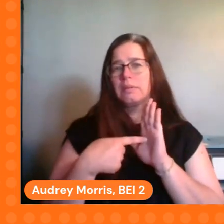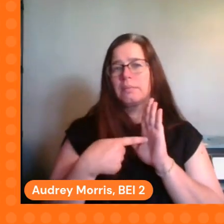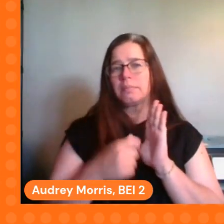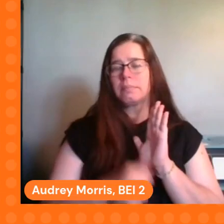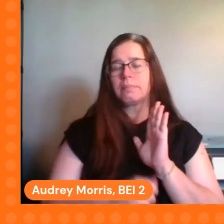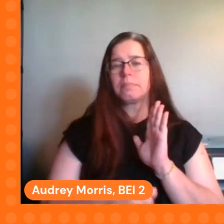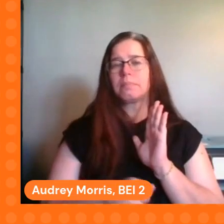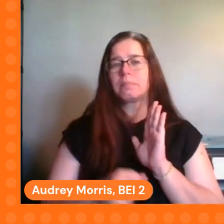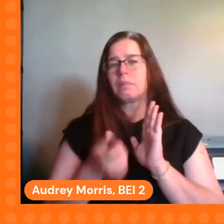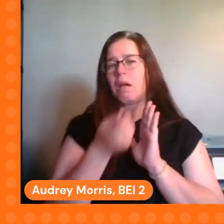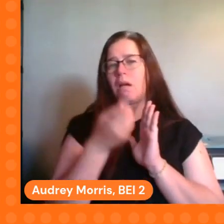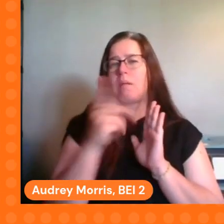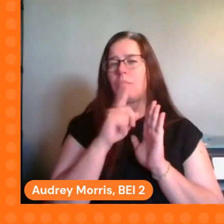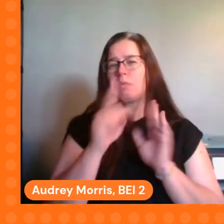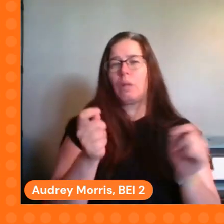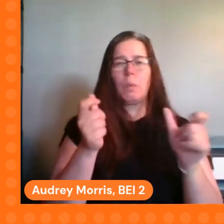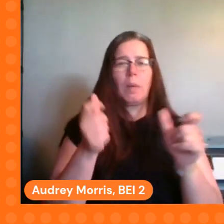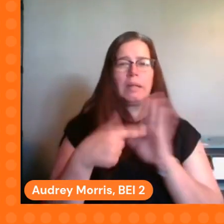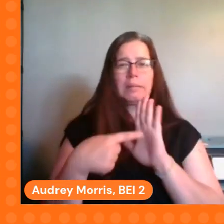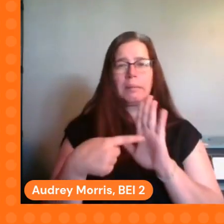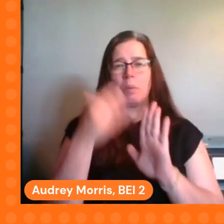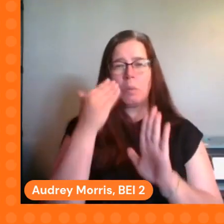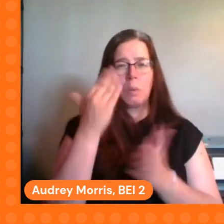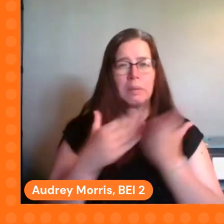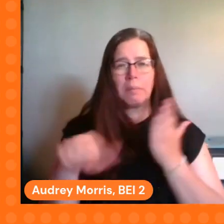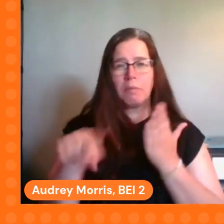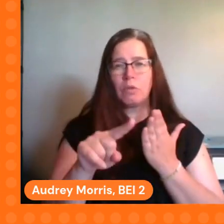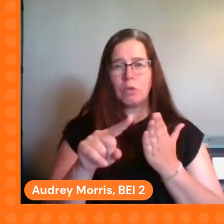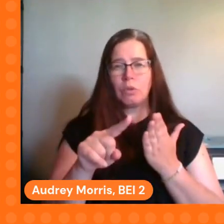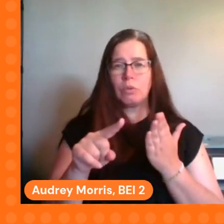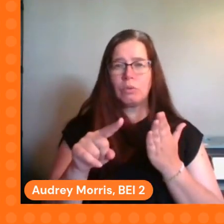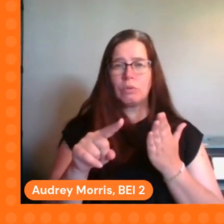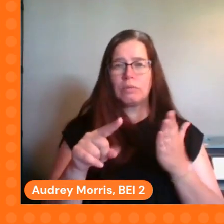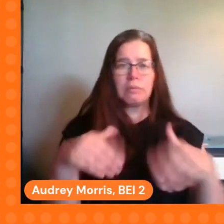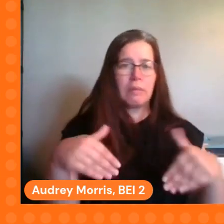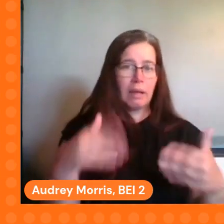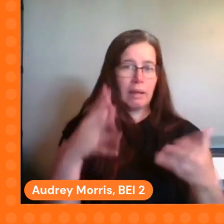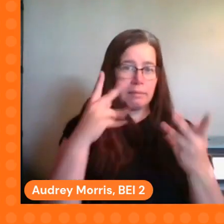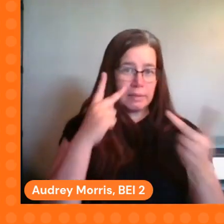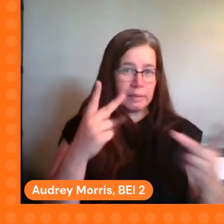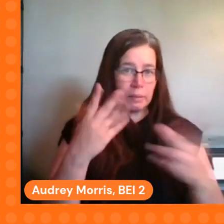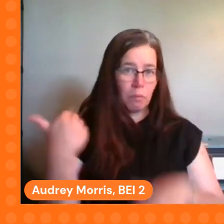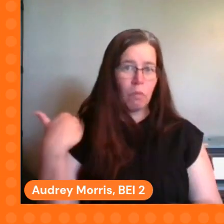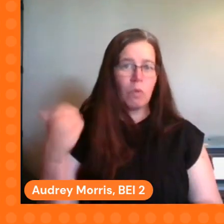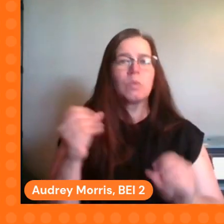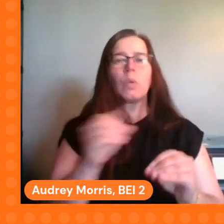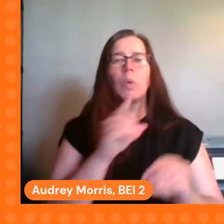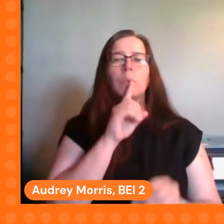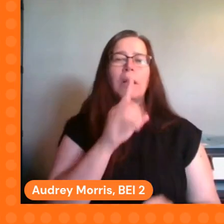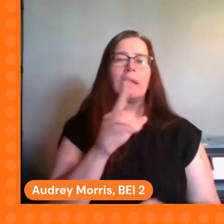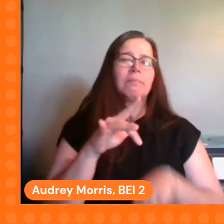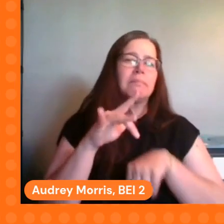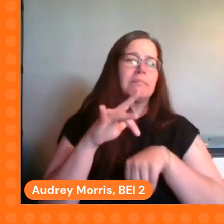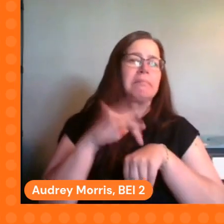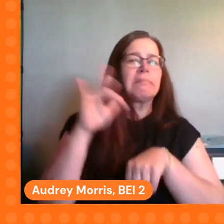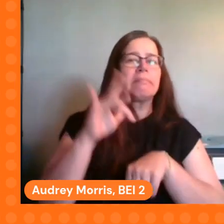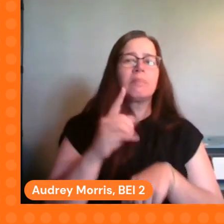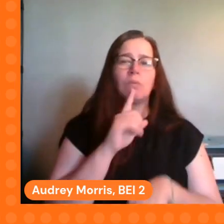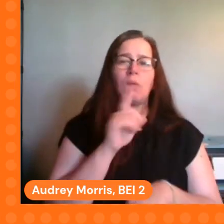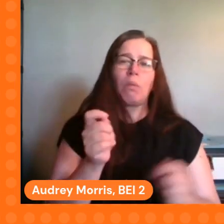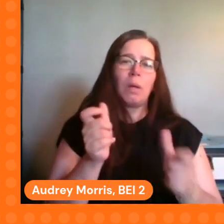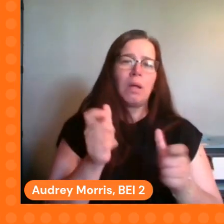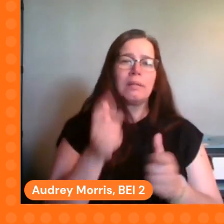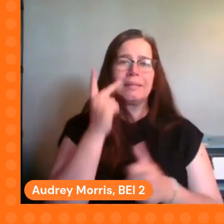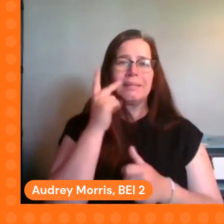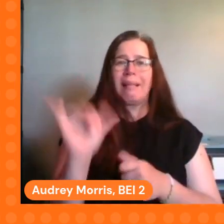I'll give you a couple of quick examples, just because I know some of you won't have seen machine learning for kids before, so I want to give you a quick flavor. So what you're seeing here is like a basketball